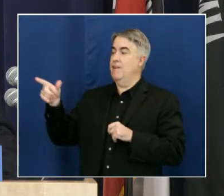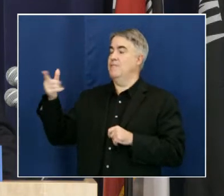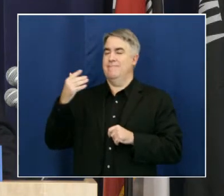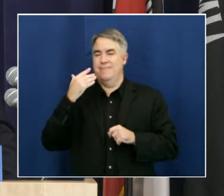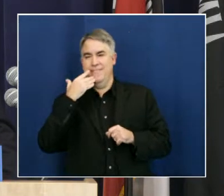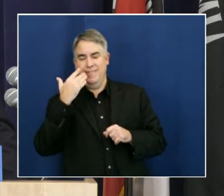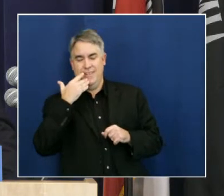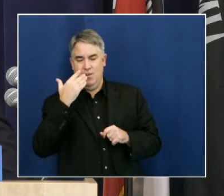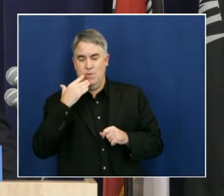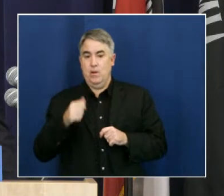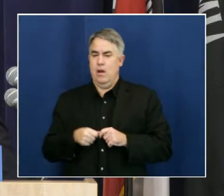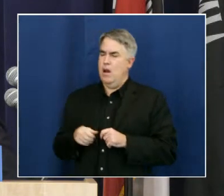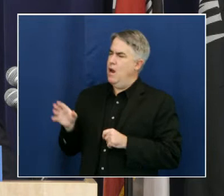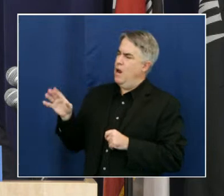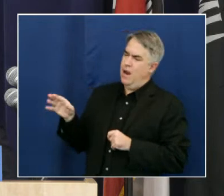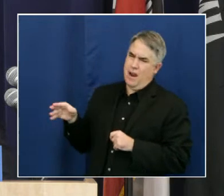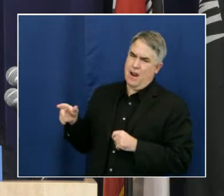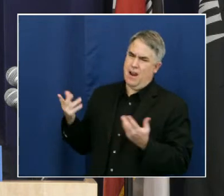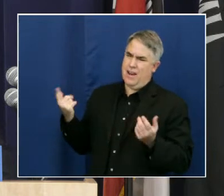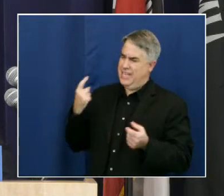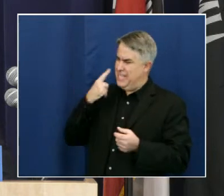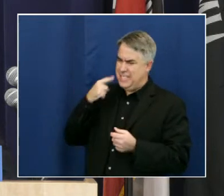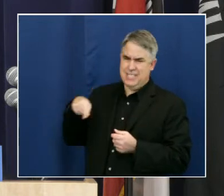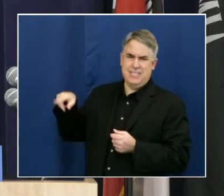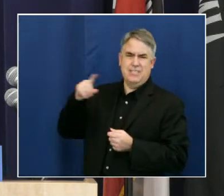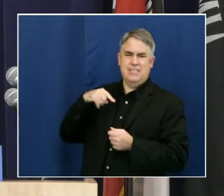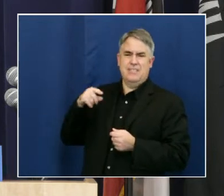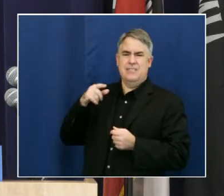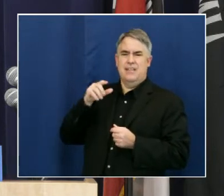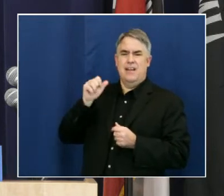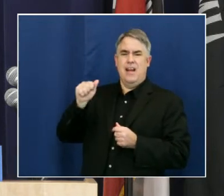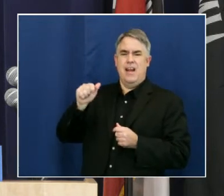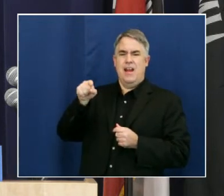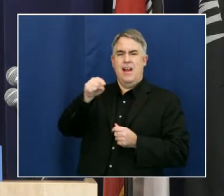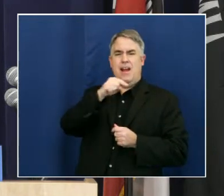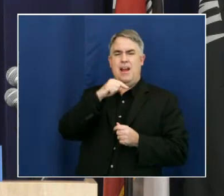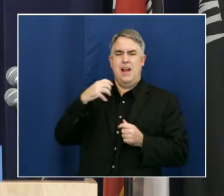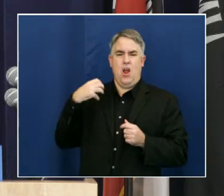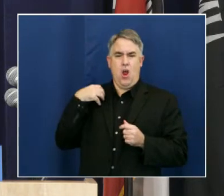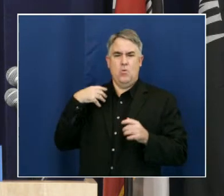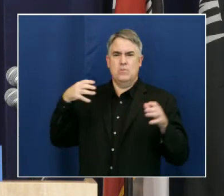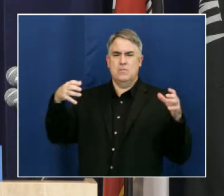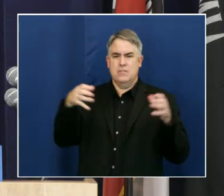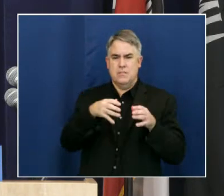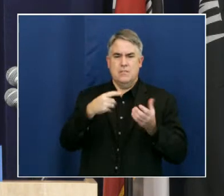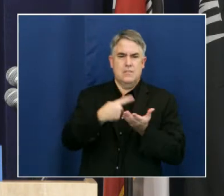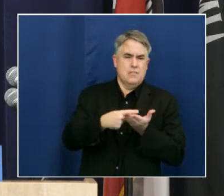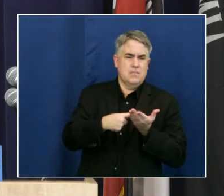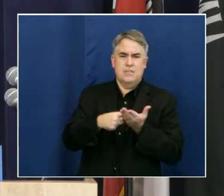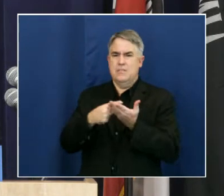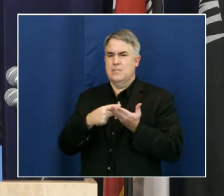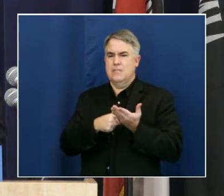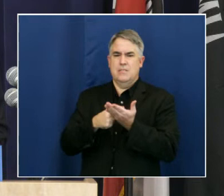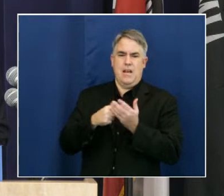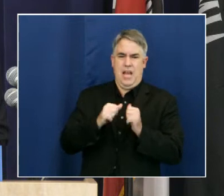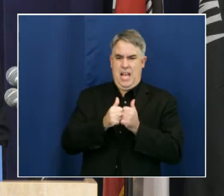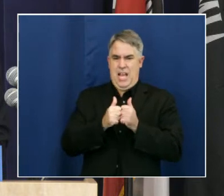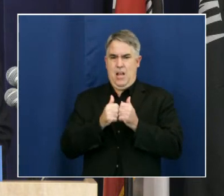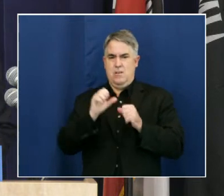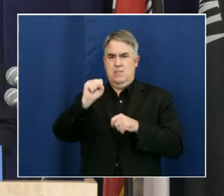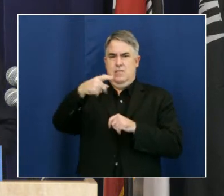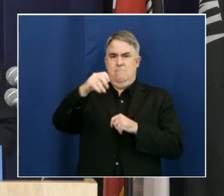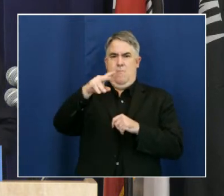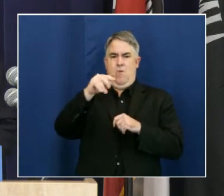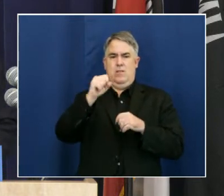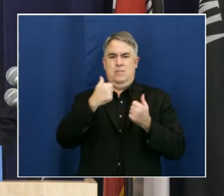Recently, dozens of coaches from around our county, they've been meeting to discuss a safe return to play for 2021. And they've actually been asking to